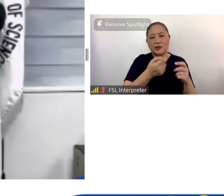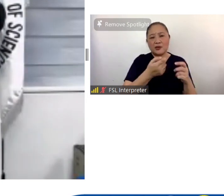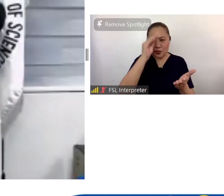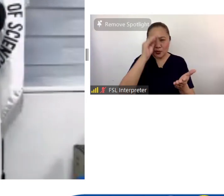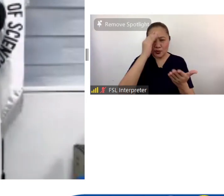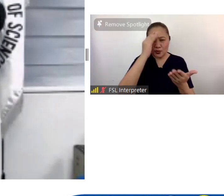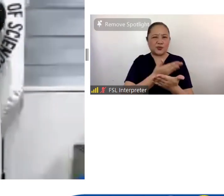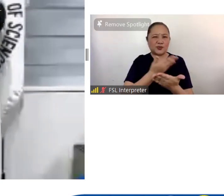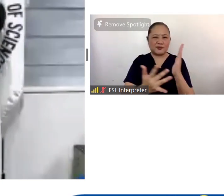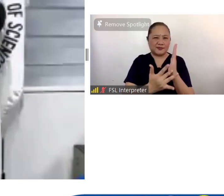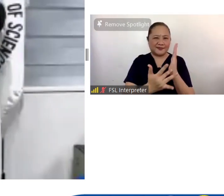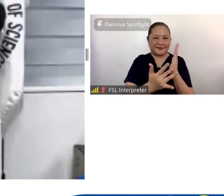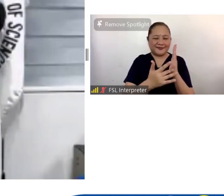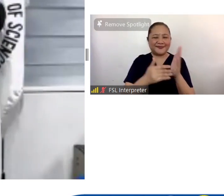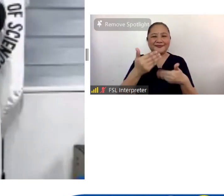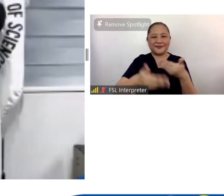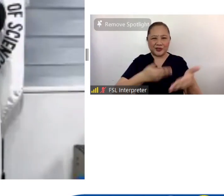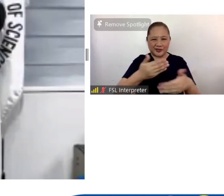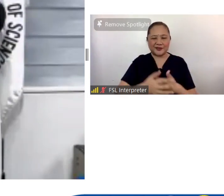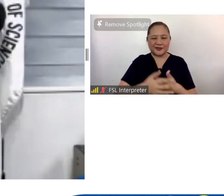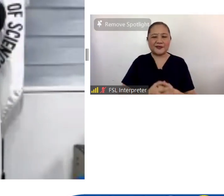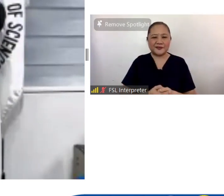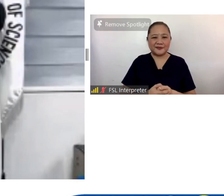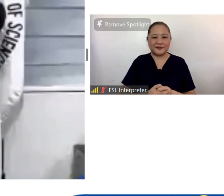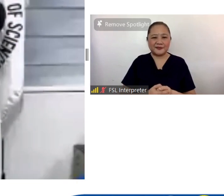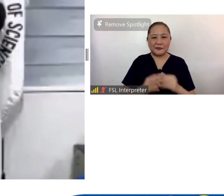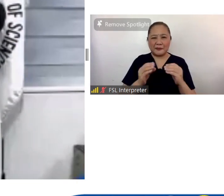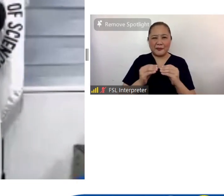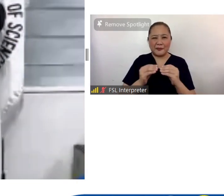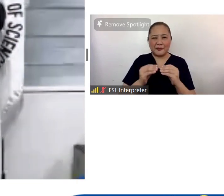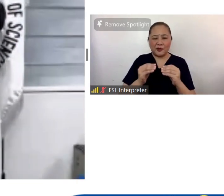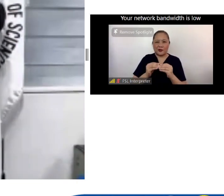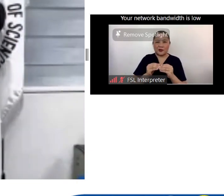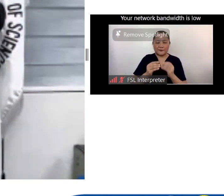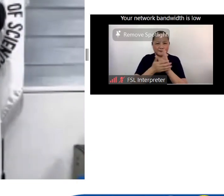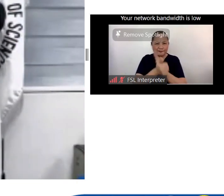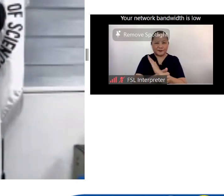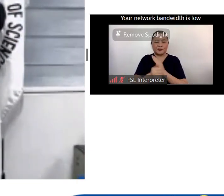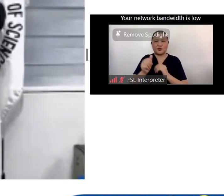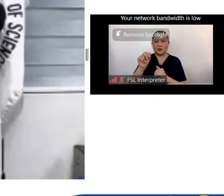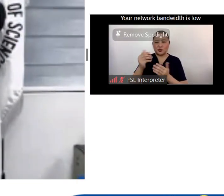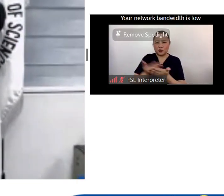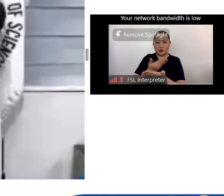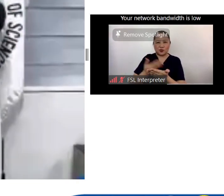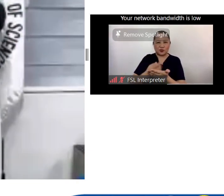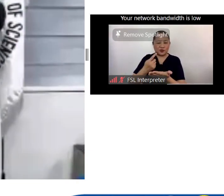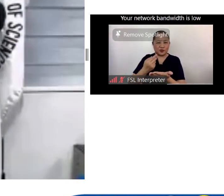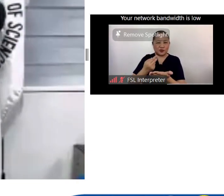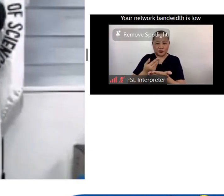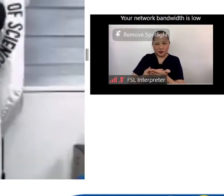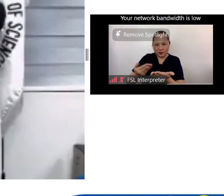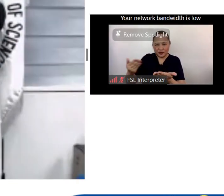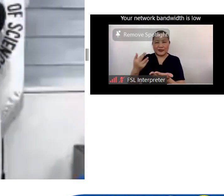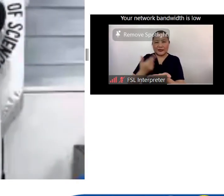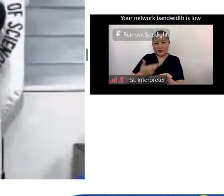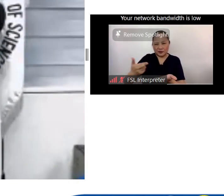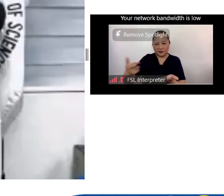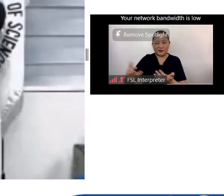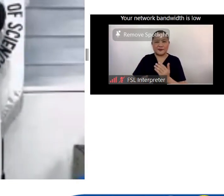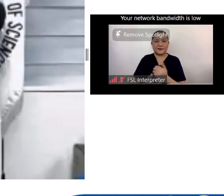and processes so you will be more adept in the use of new tools and resources. For